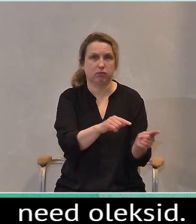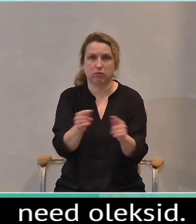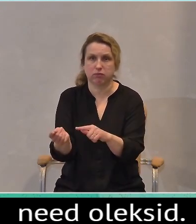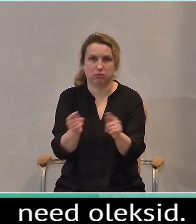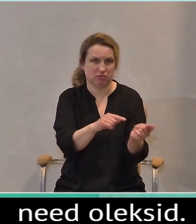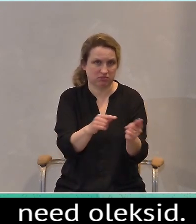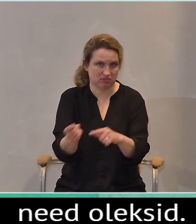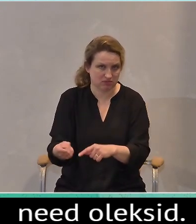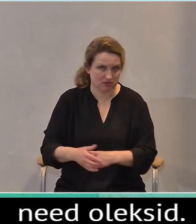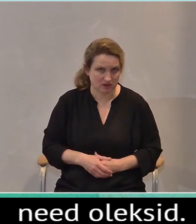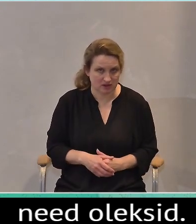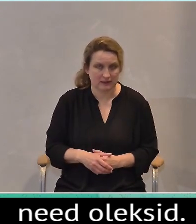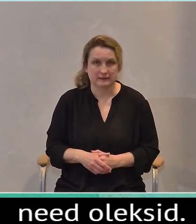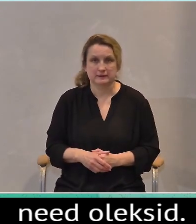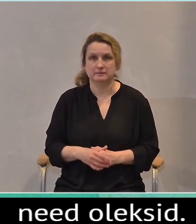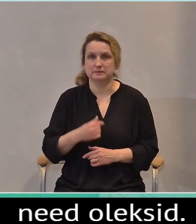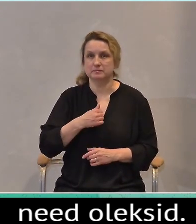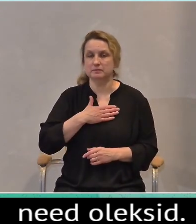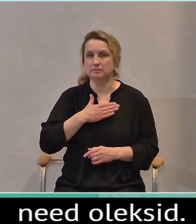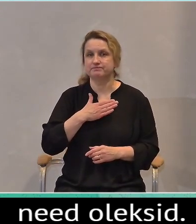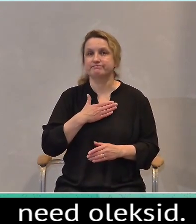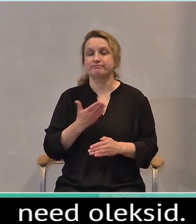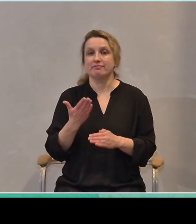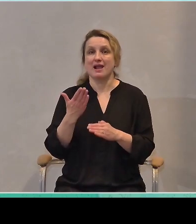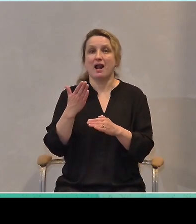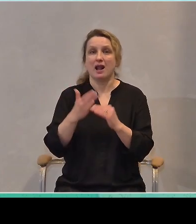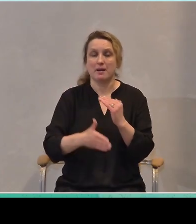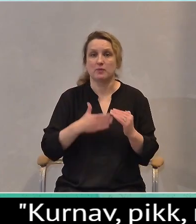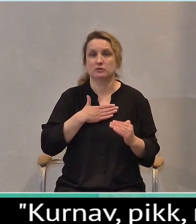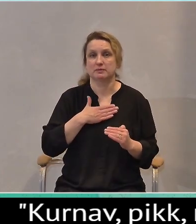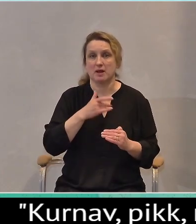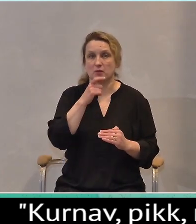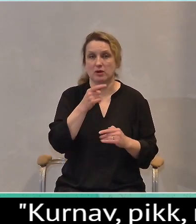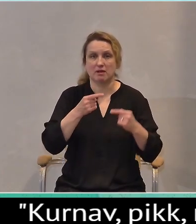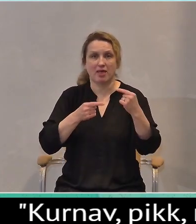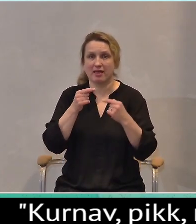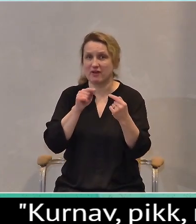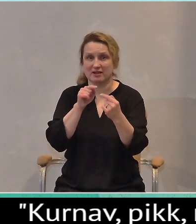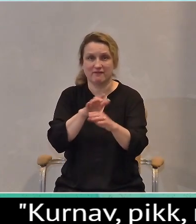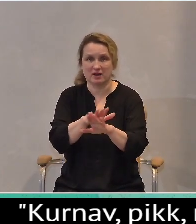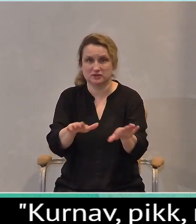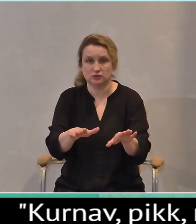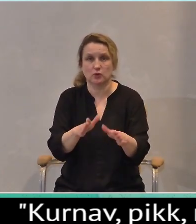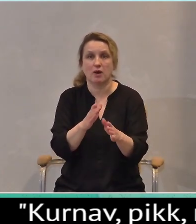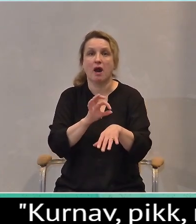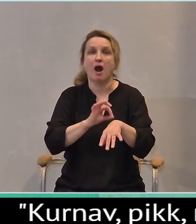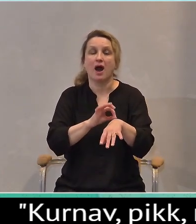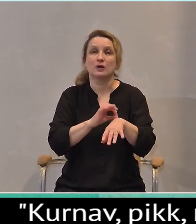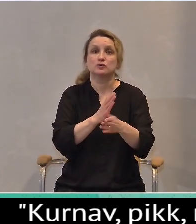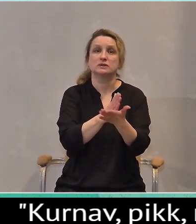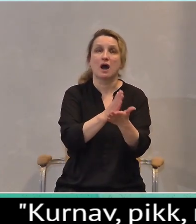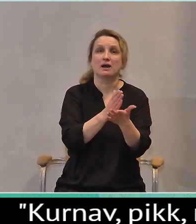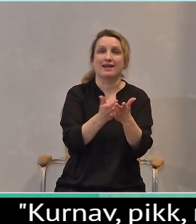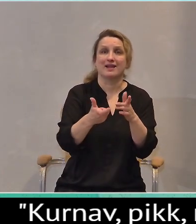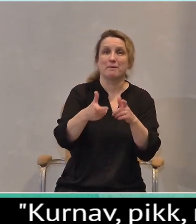said that these 3 words would be exhausting, long, and medical gaslighting. So to